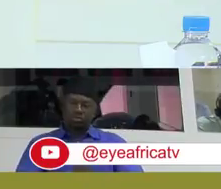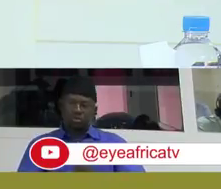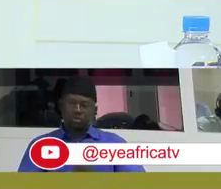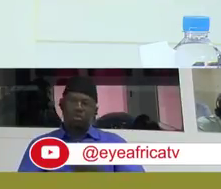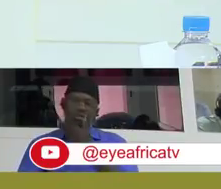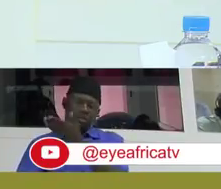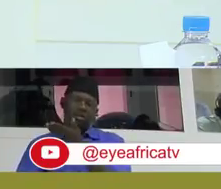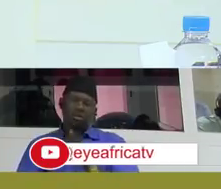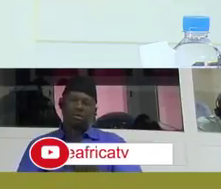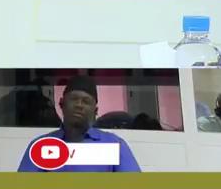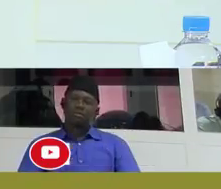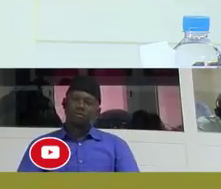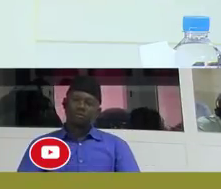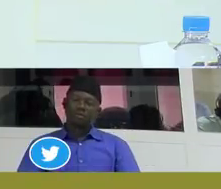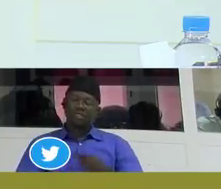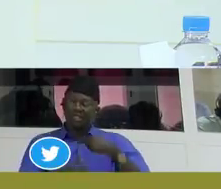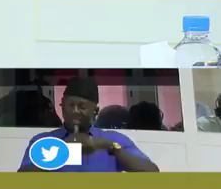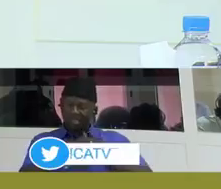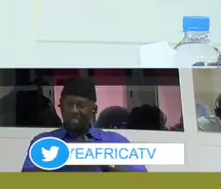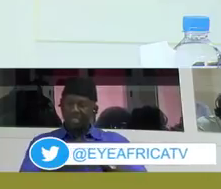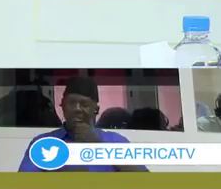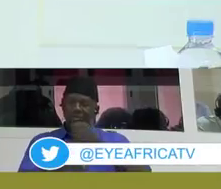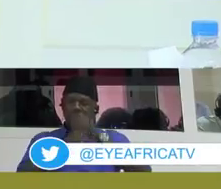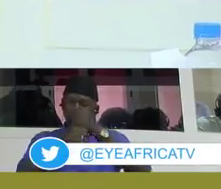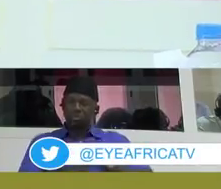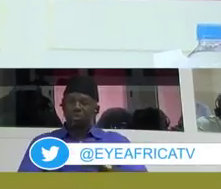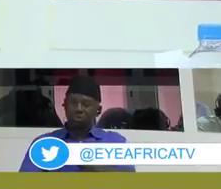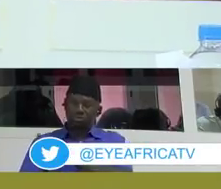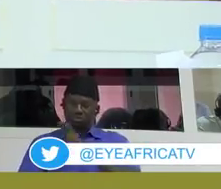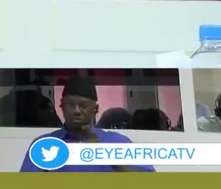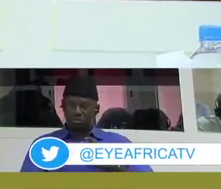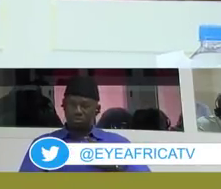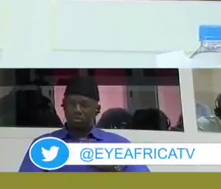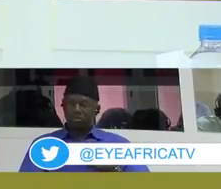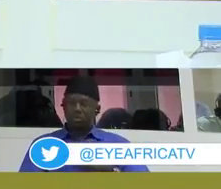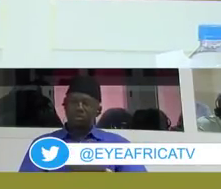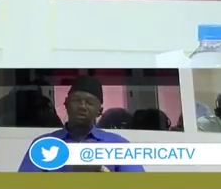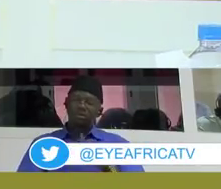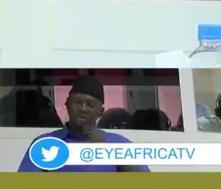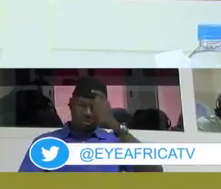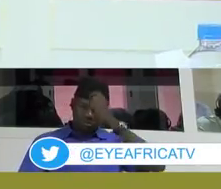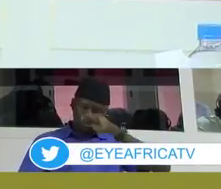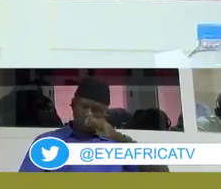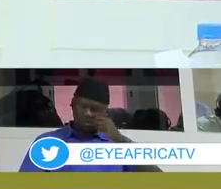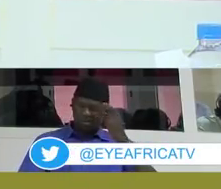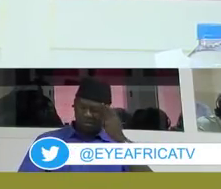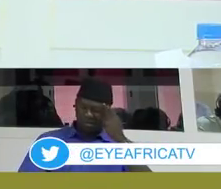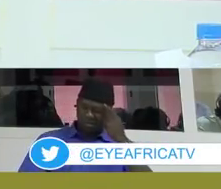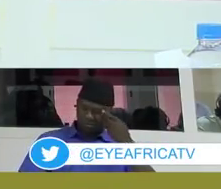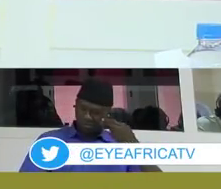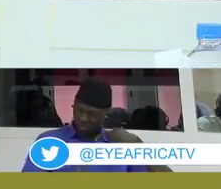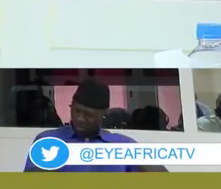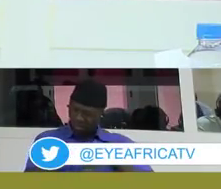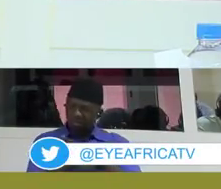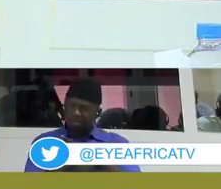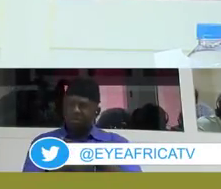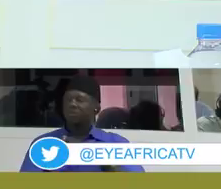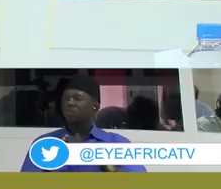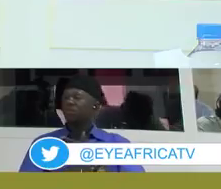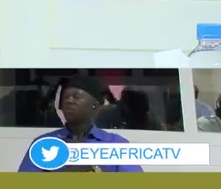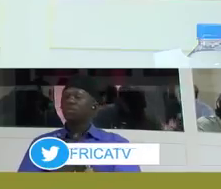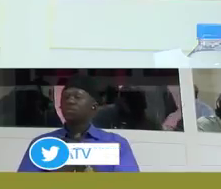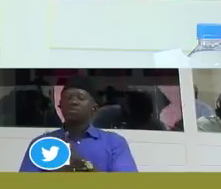inside the church compound, and the police decided to go in and interrupt